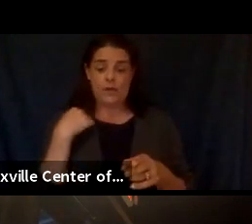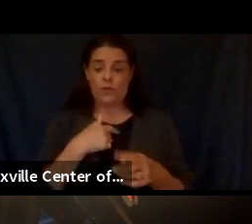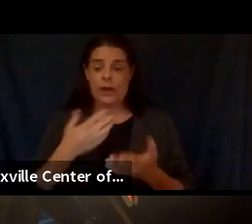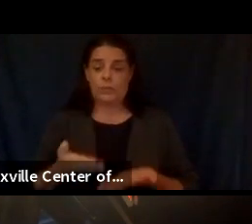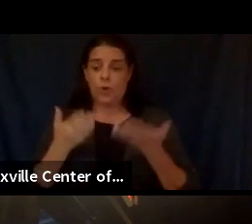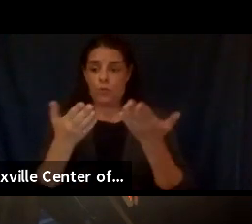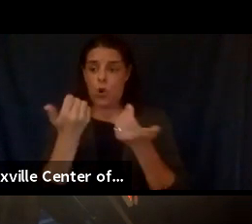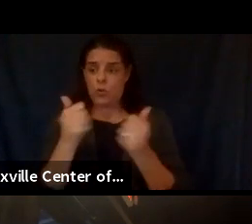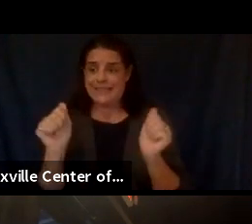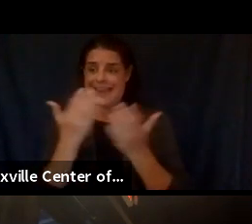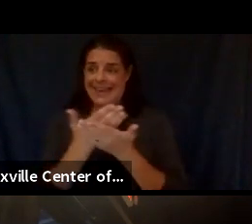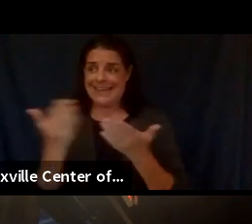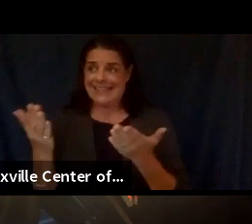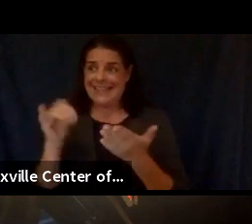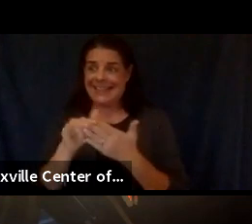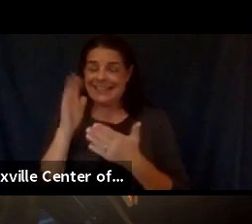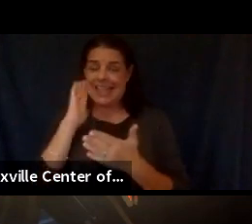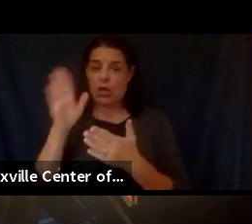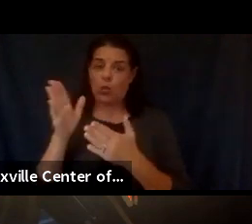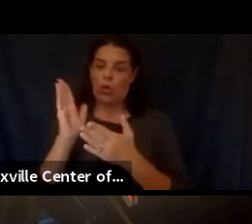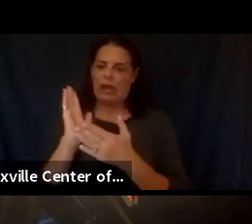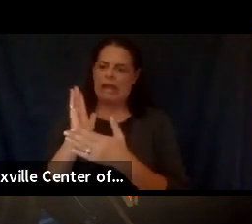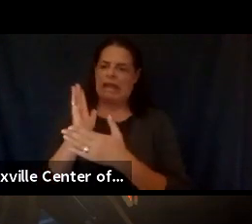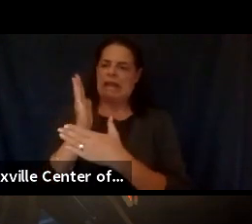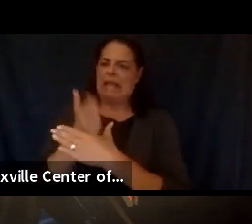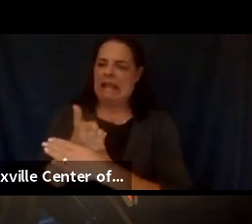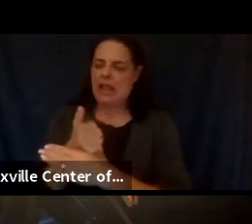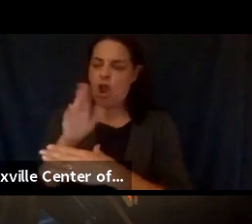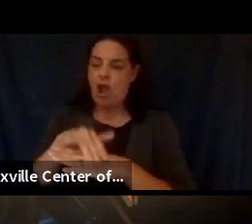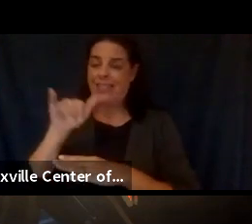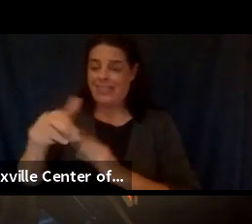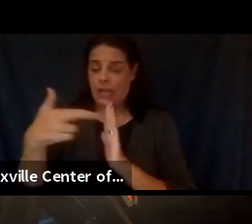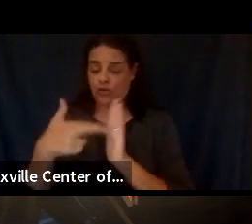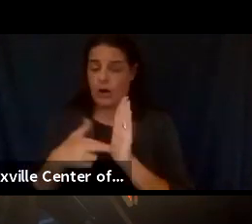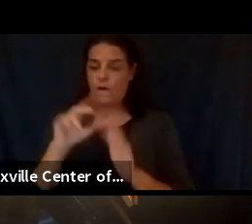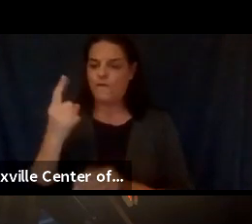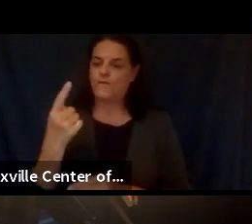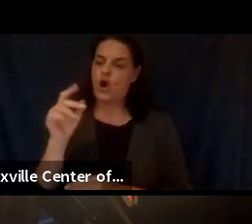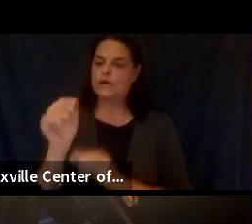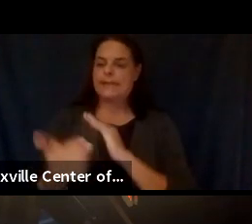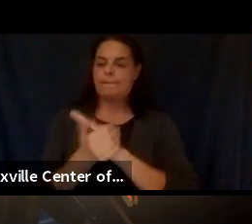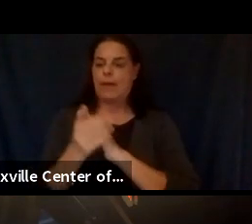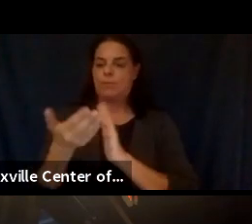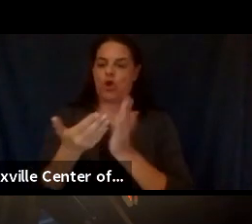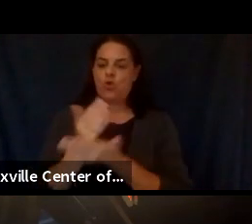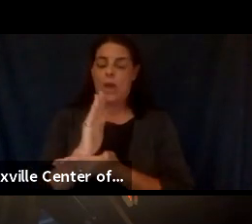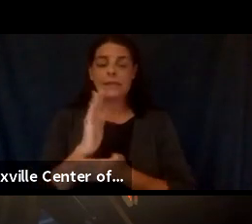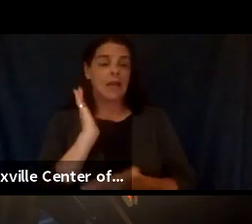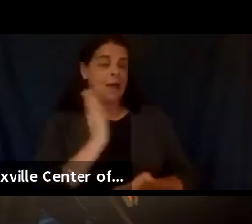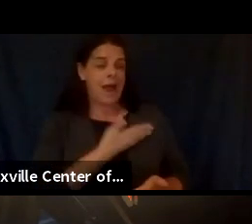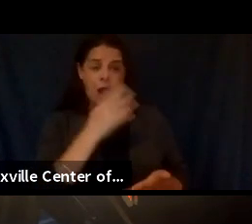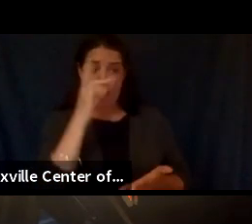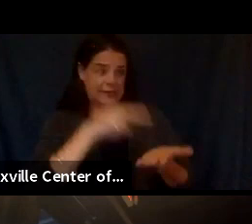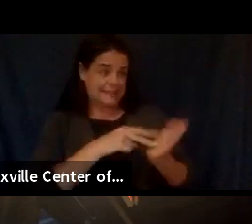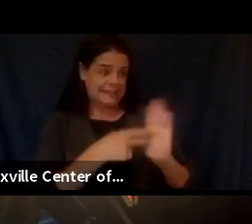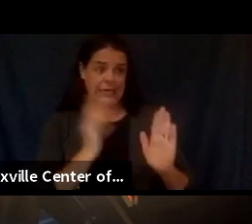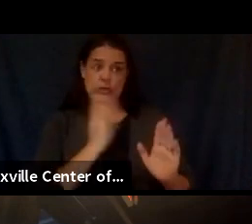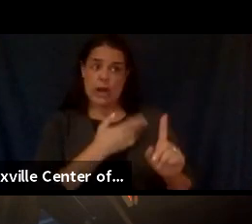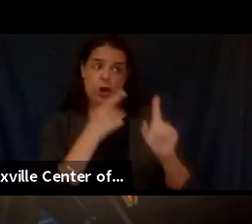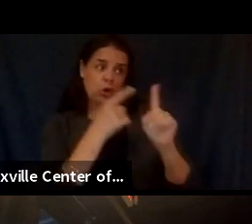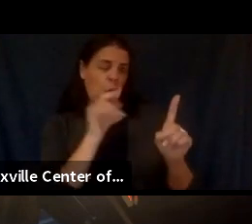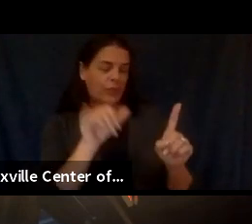specific, I thought you were saying to this regulation that would infringe on First Amendment rights. Of course, that's not our intention, our goal,